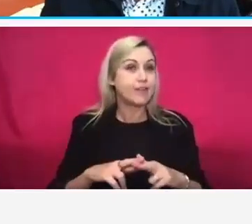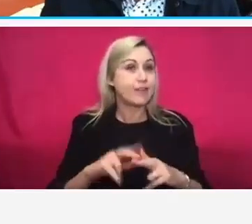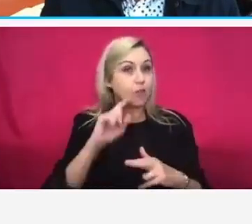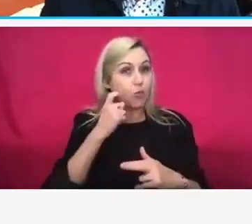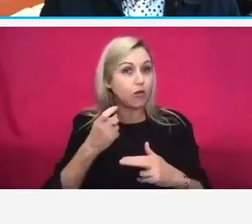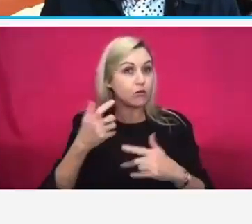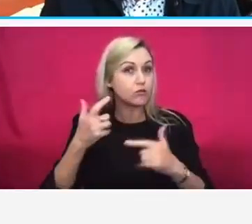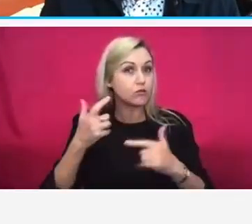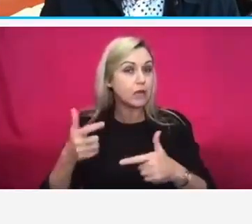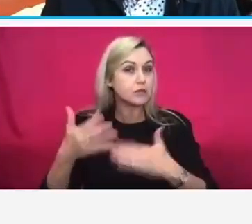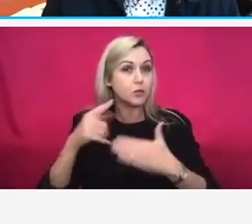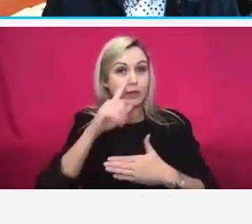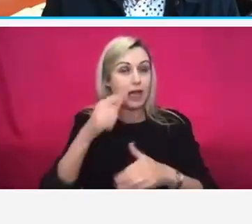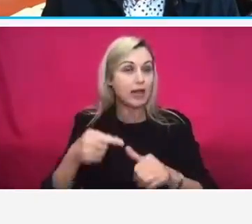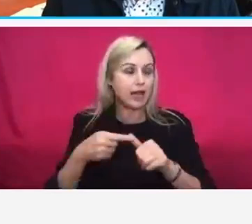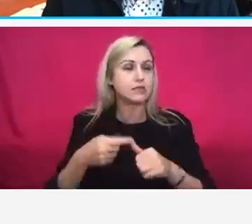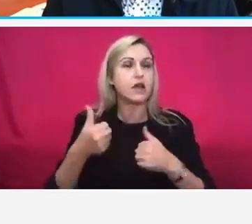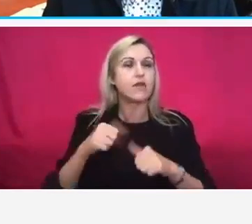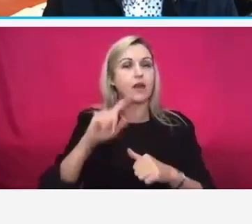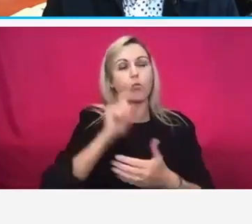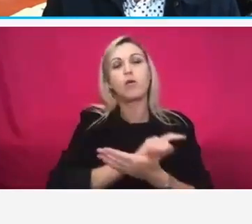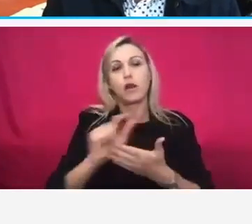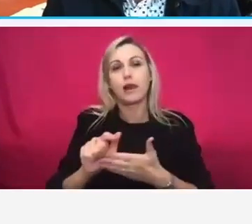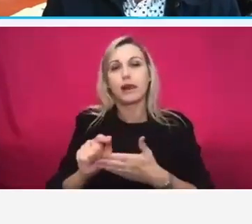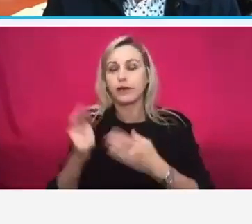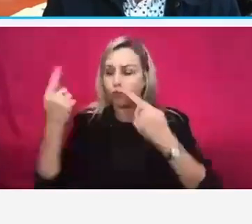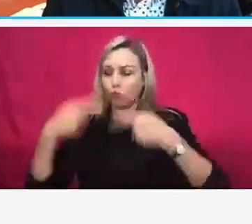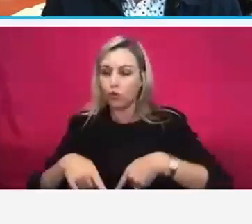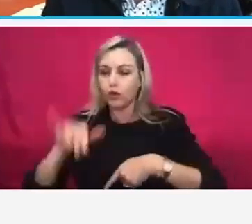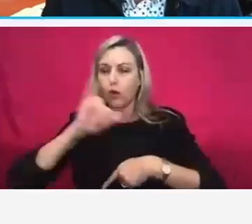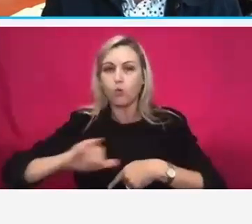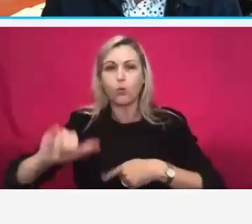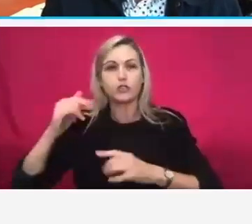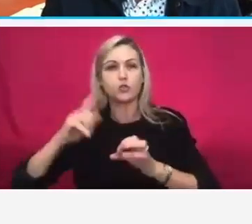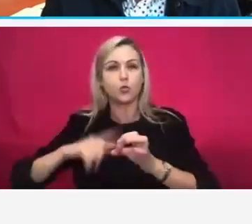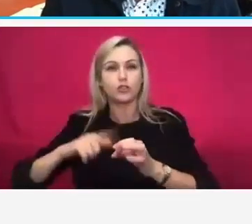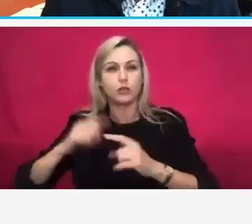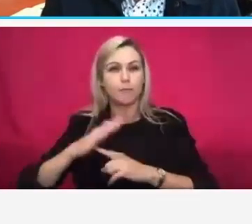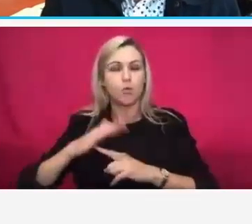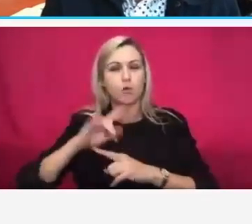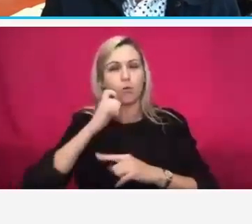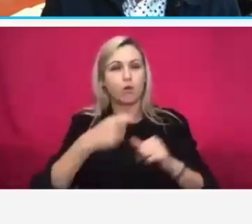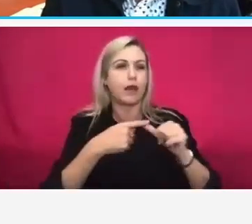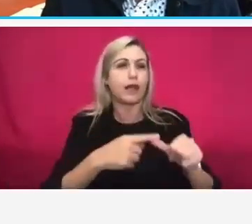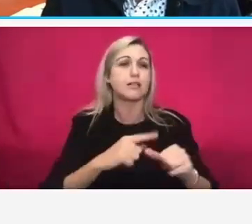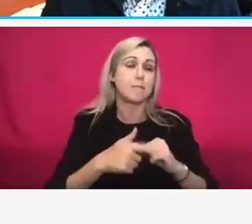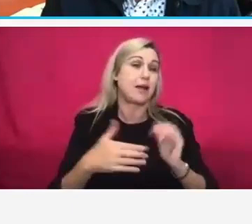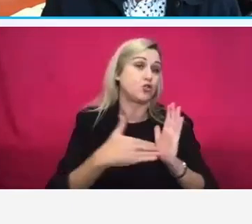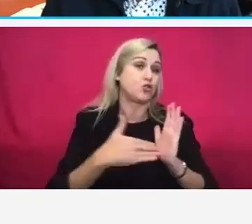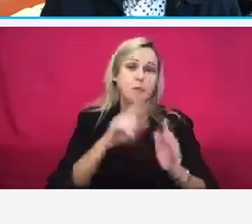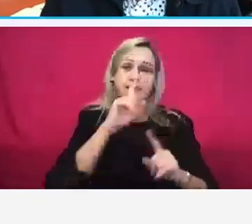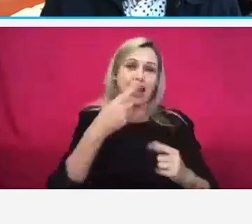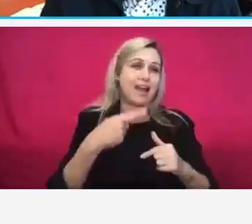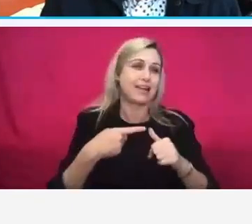the questions and develop sort of some structured communication products that respond to them. But it might be the case that we can't get to every question this